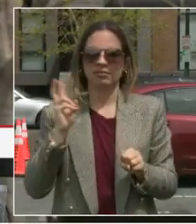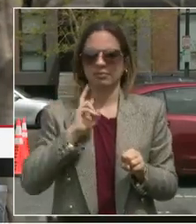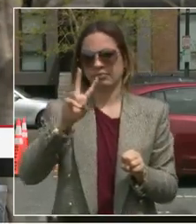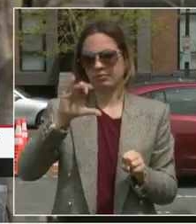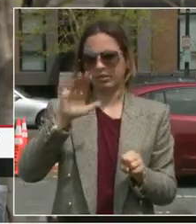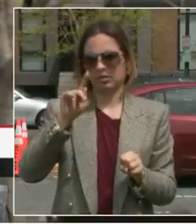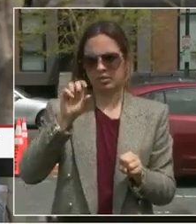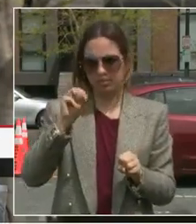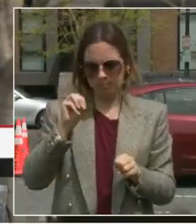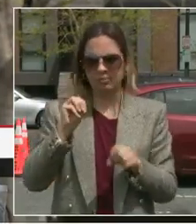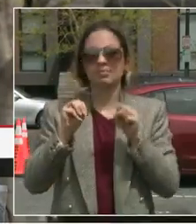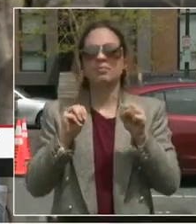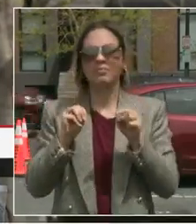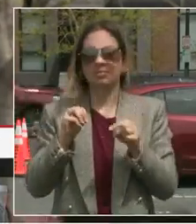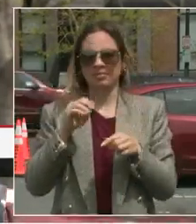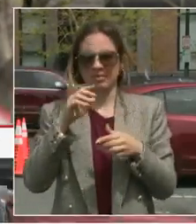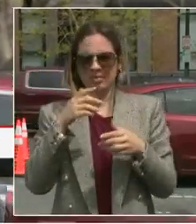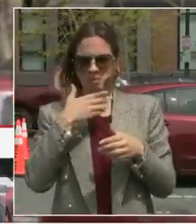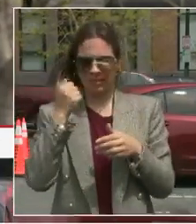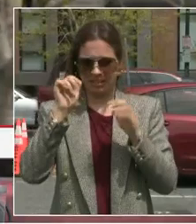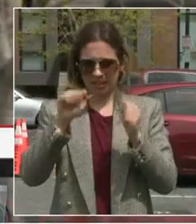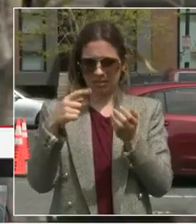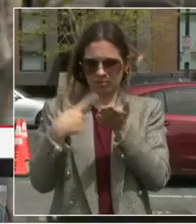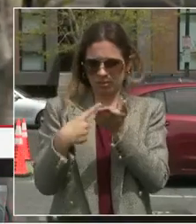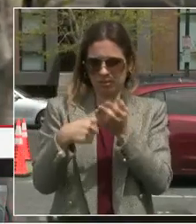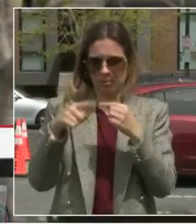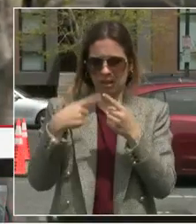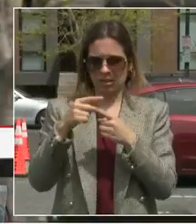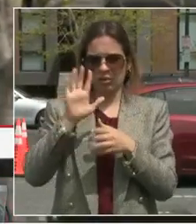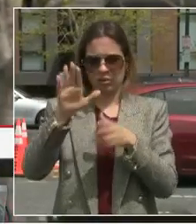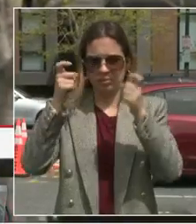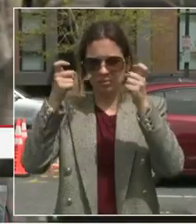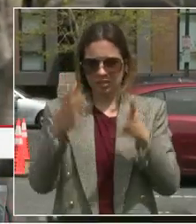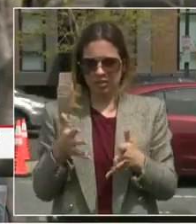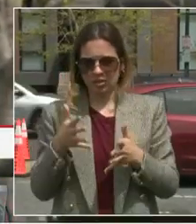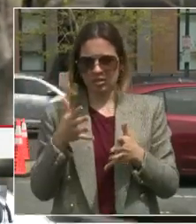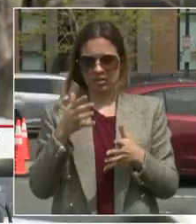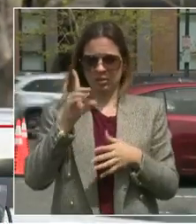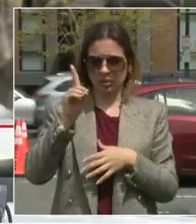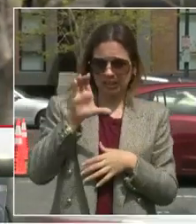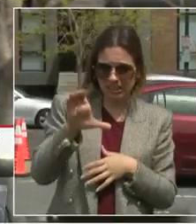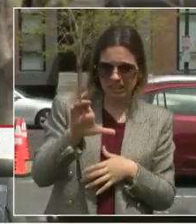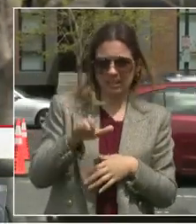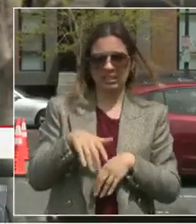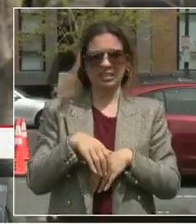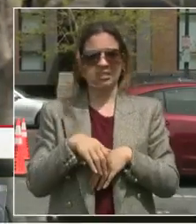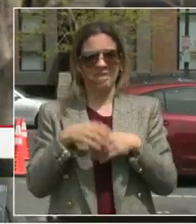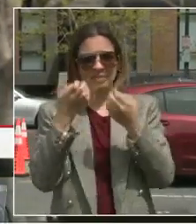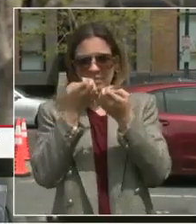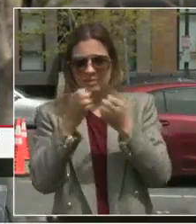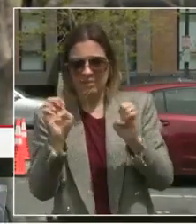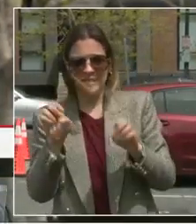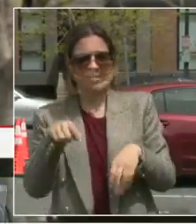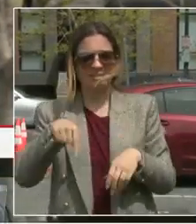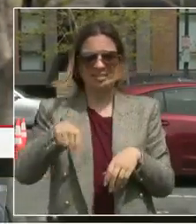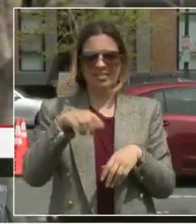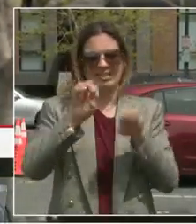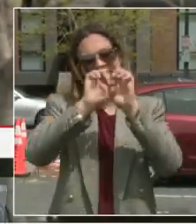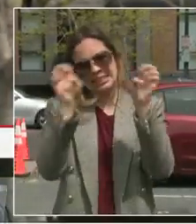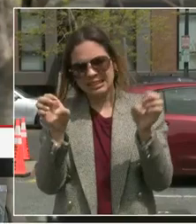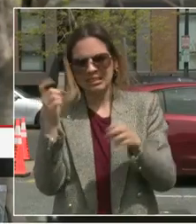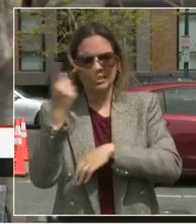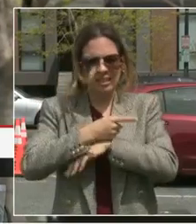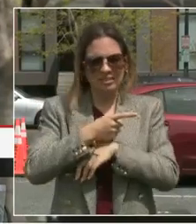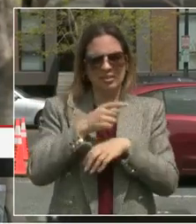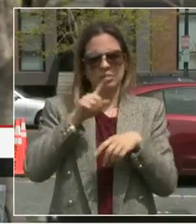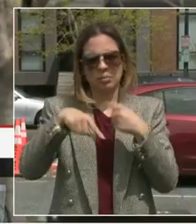he is really the best person to represent your administration, Washington, D.C., Emancipation Day, given what he said about rape victims in the